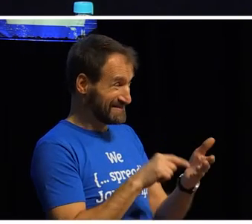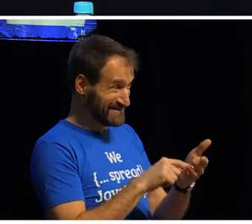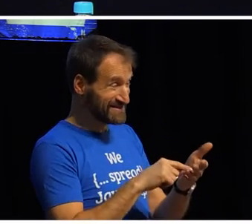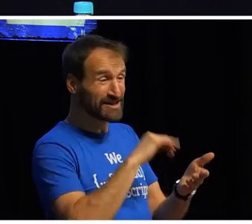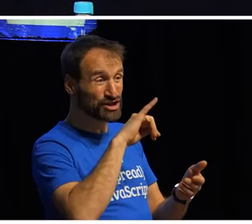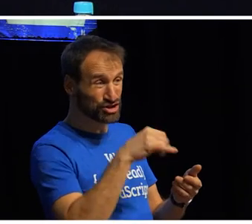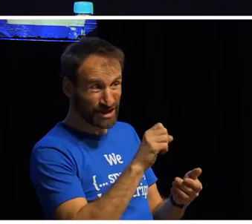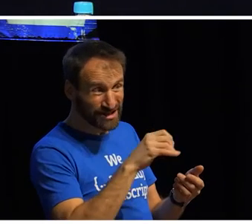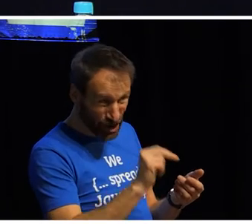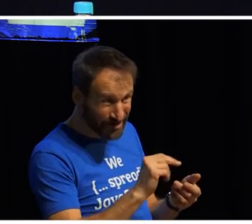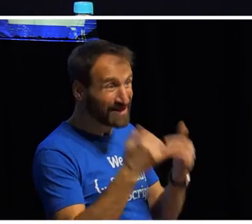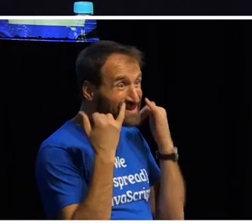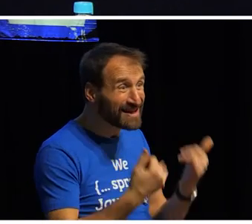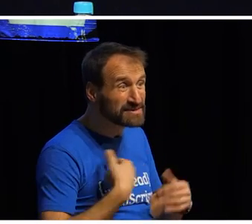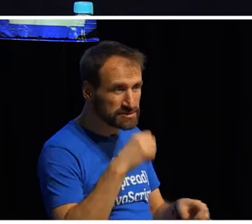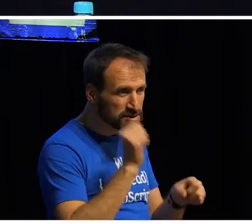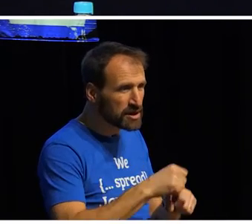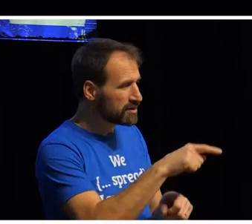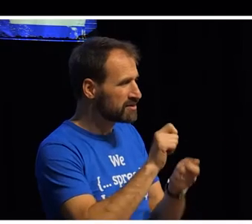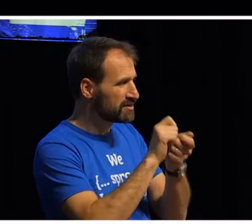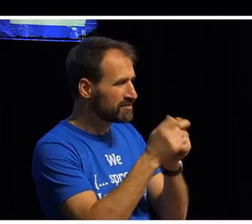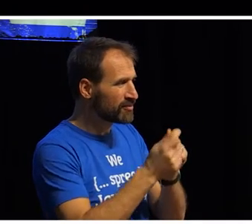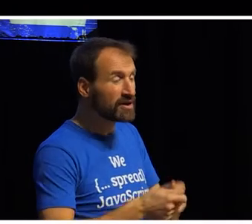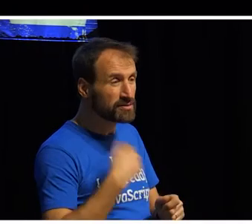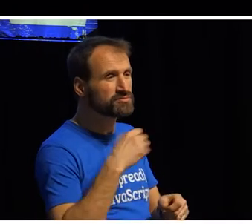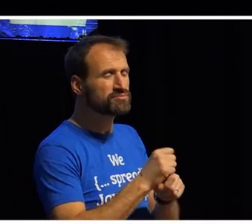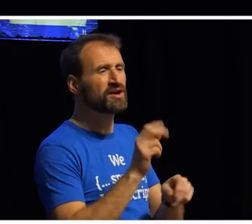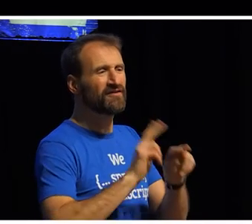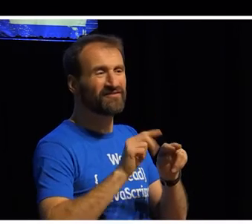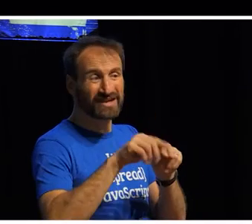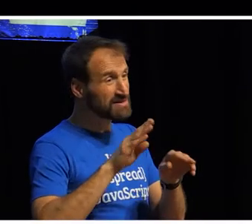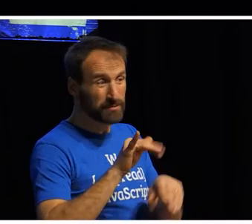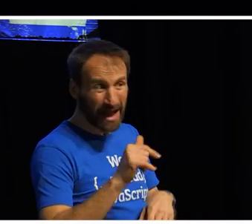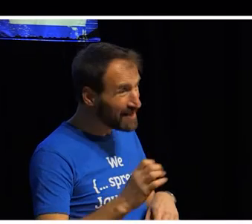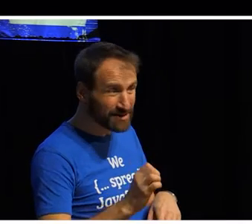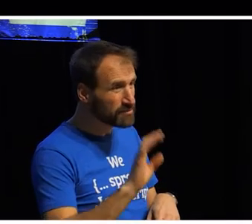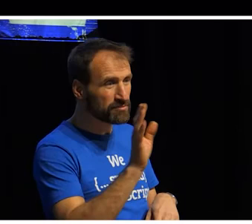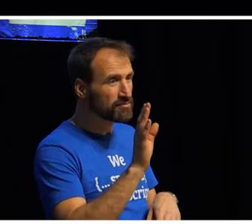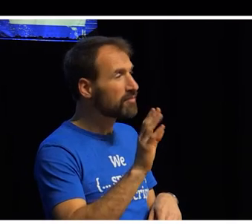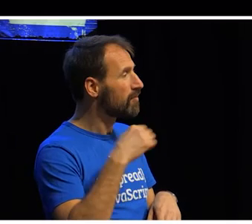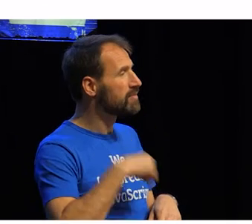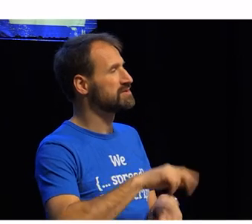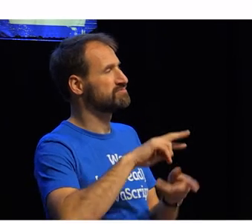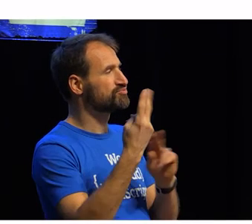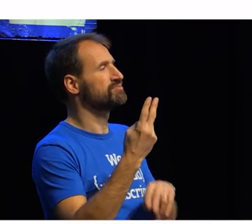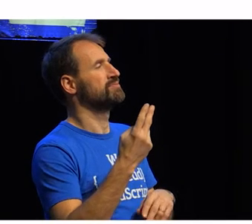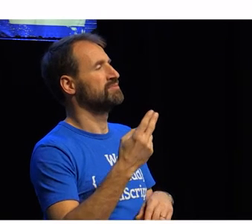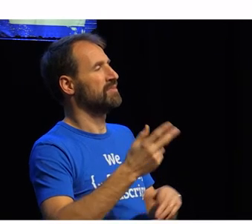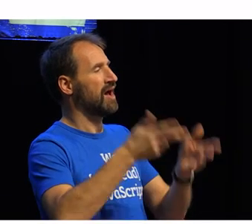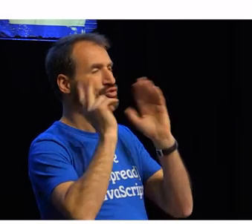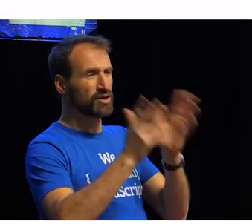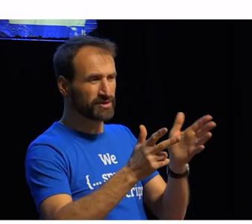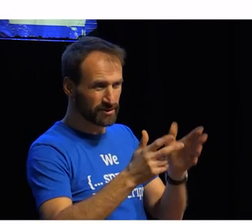to modify it a little bit and instead of saying fix the bike I can say 800 like this which would give me